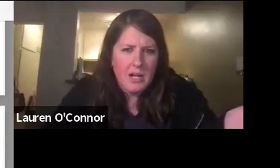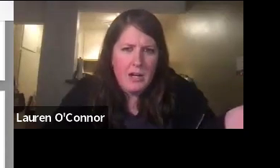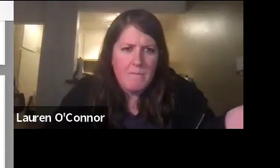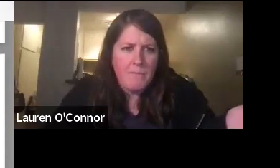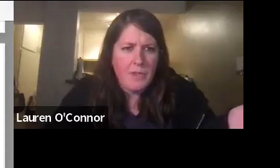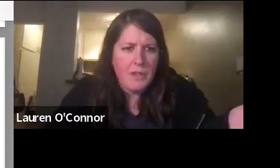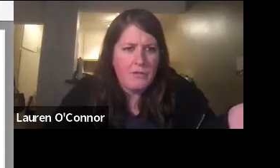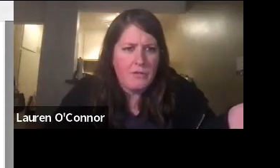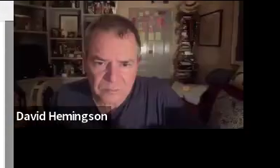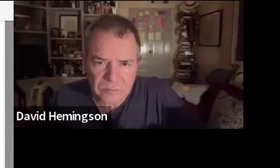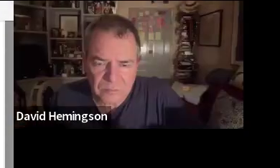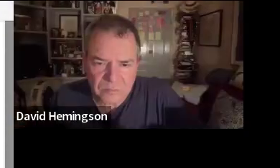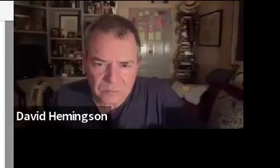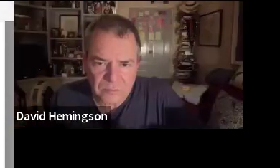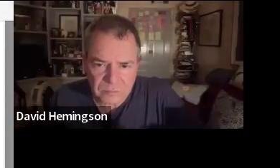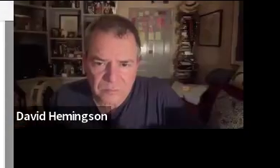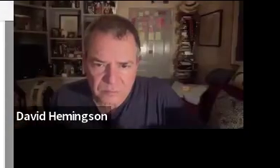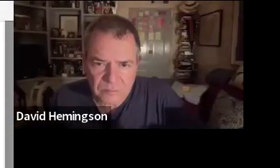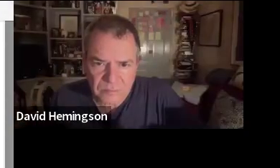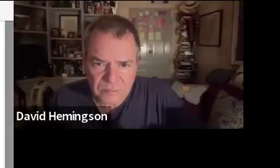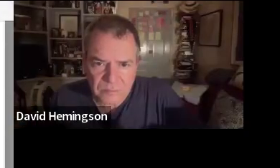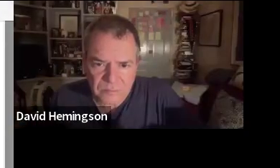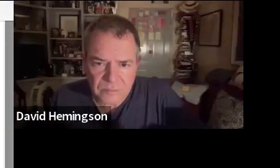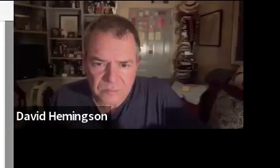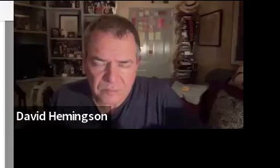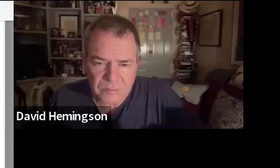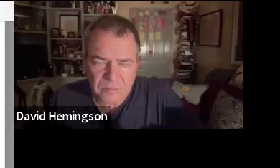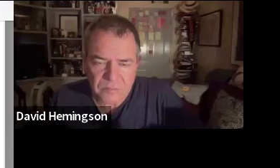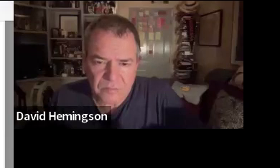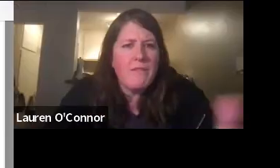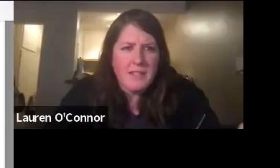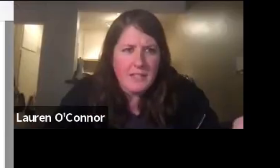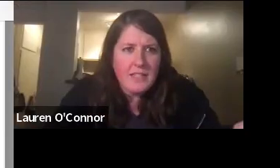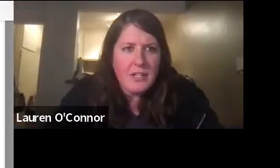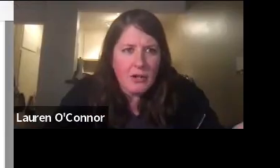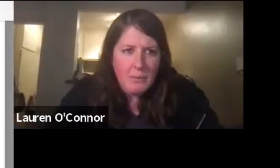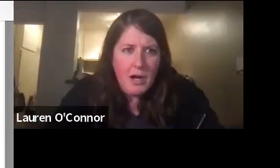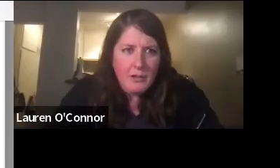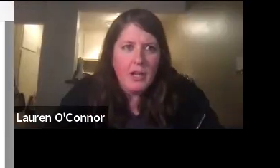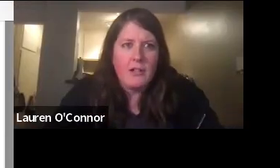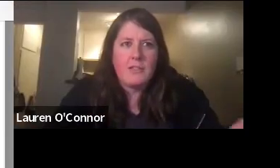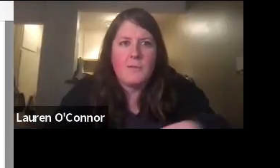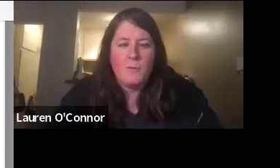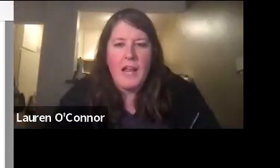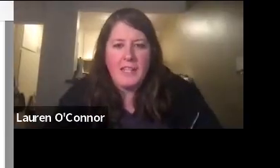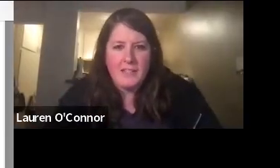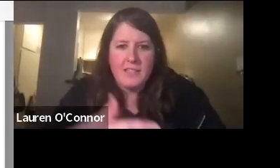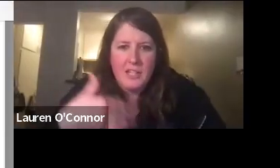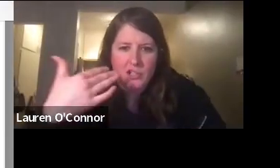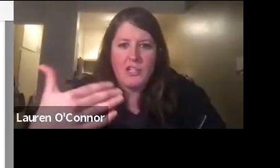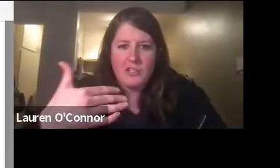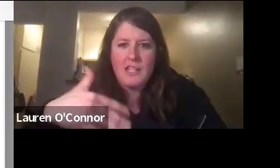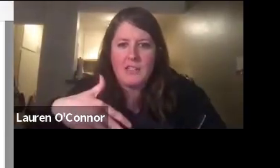back from the psychiatric hospital, we have these like searing monologues where